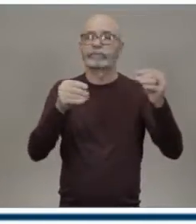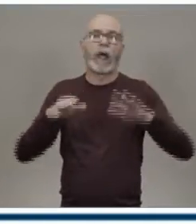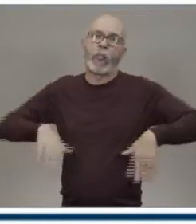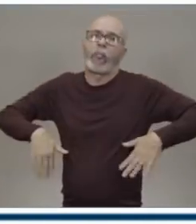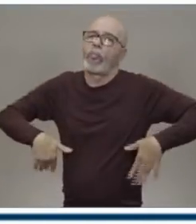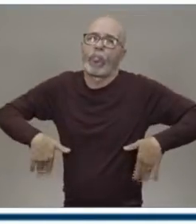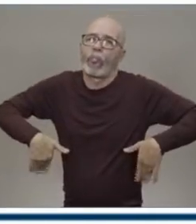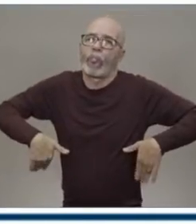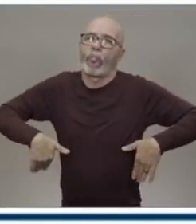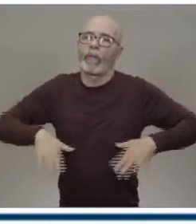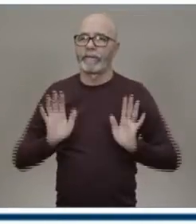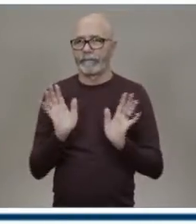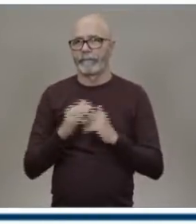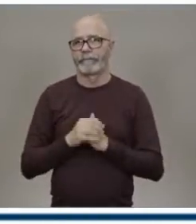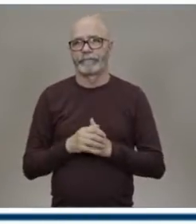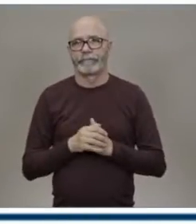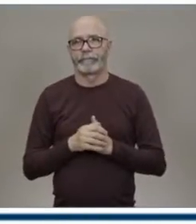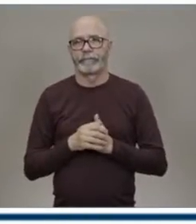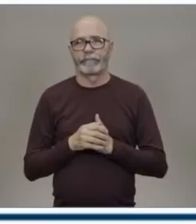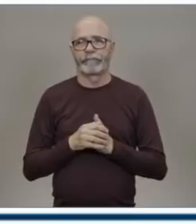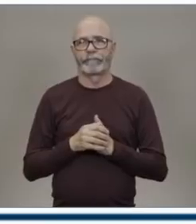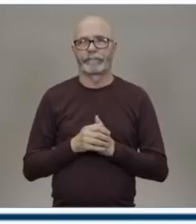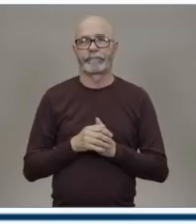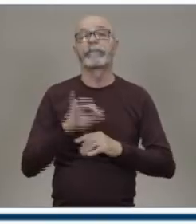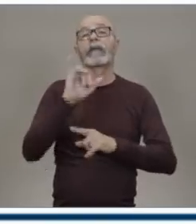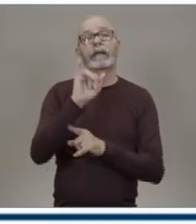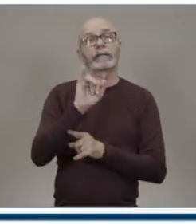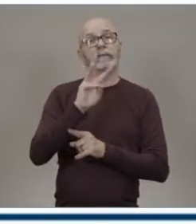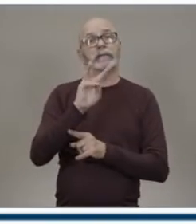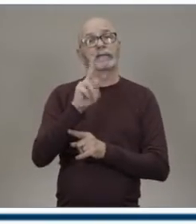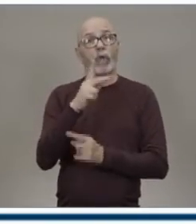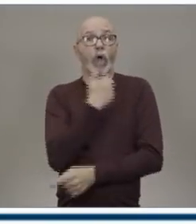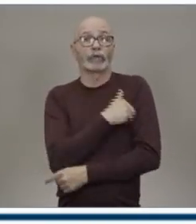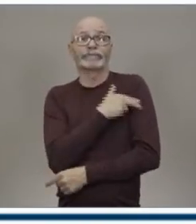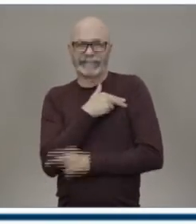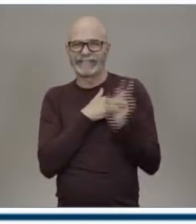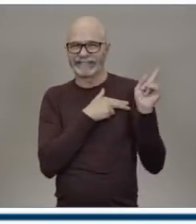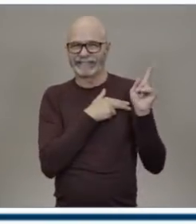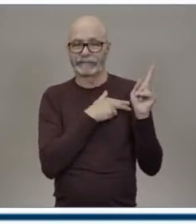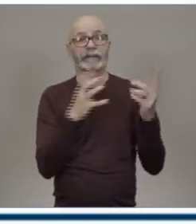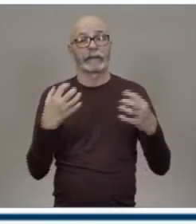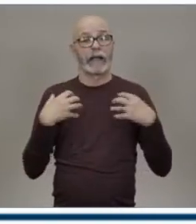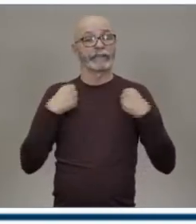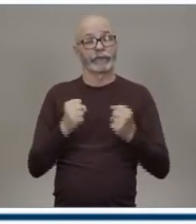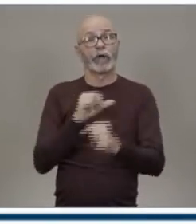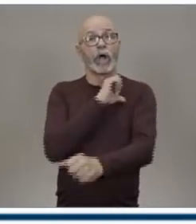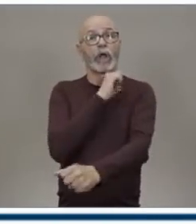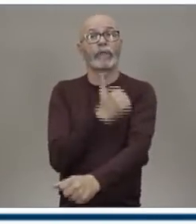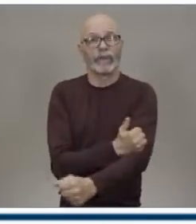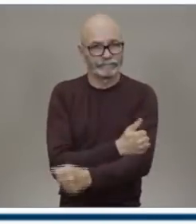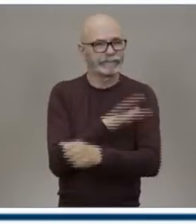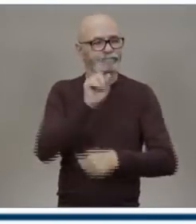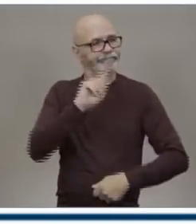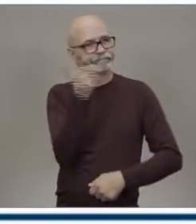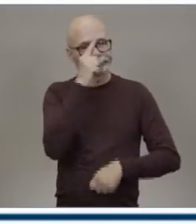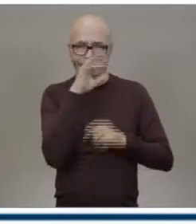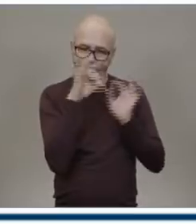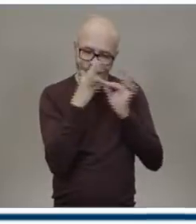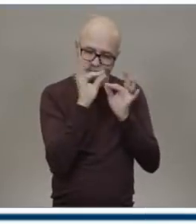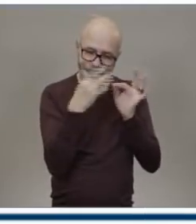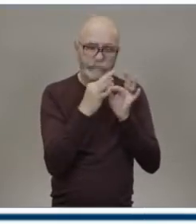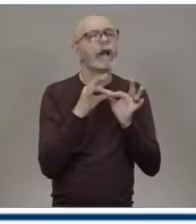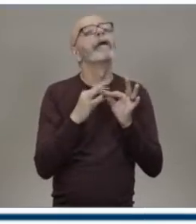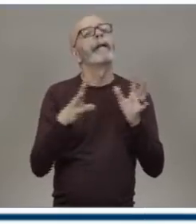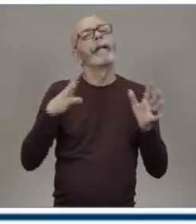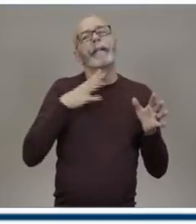The Nova Scotia Health Authority and IWK continue to operate testing centres throughout the holidays. Public Health continues to investigate and